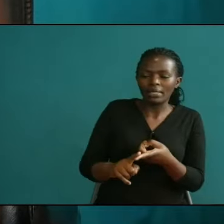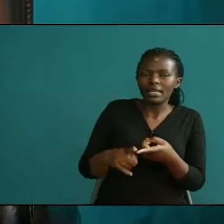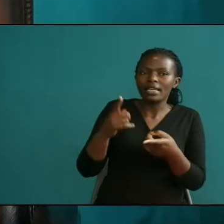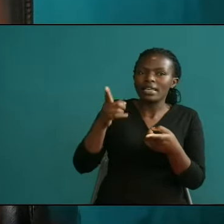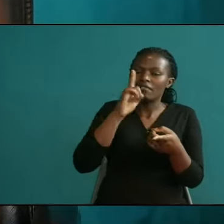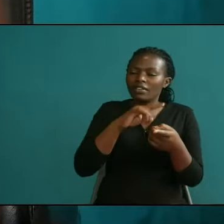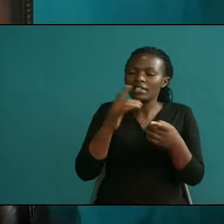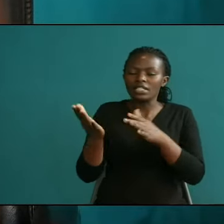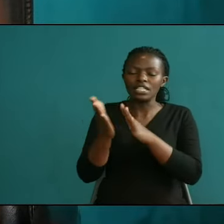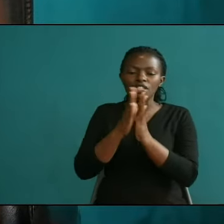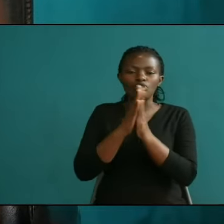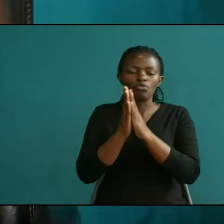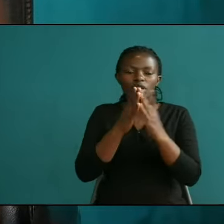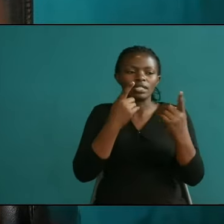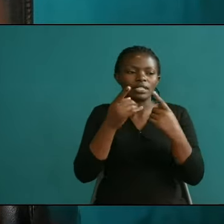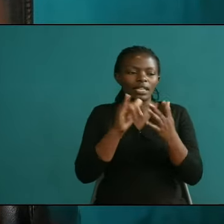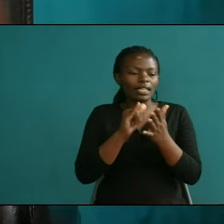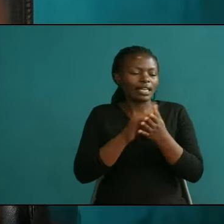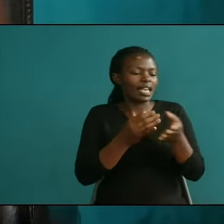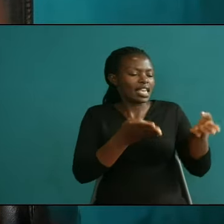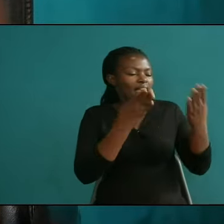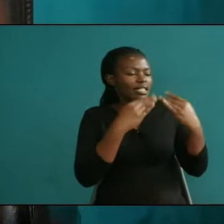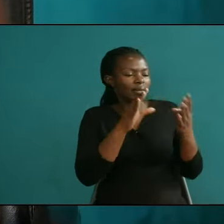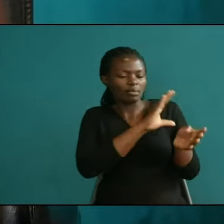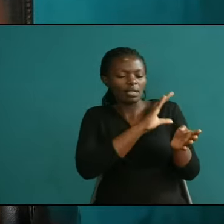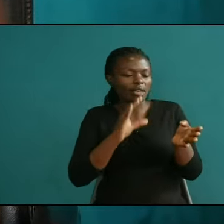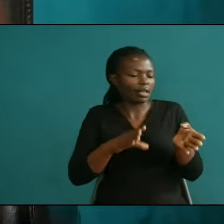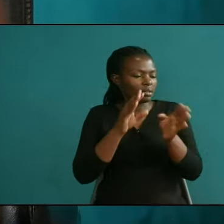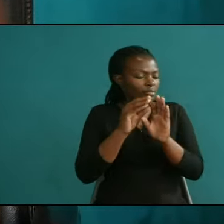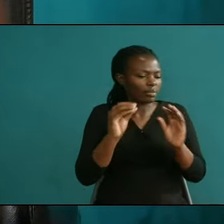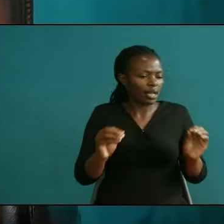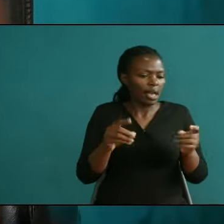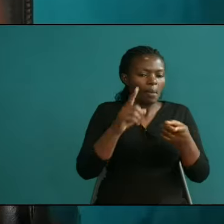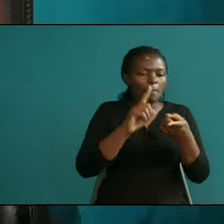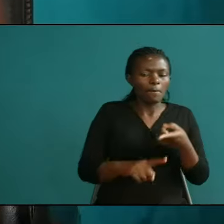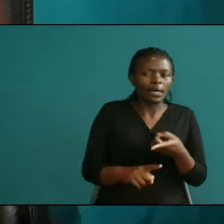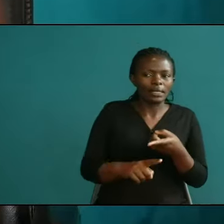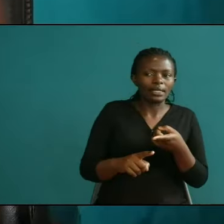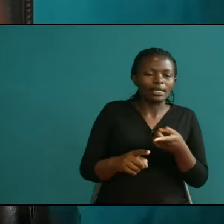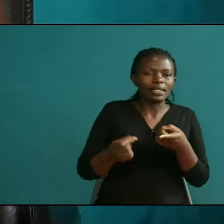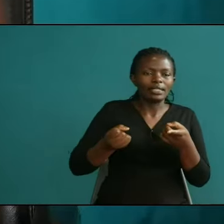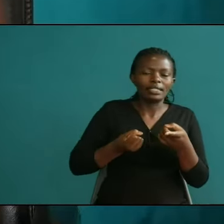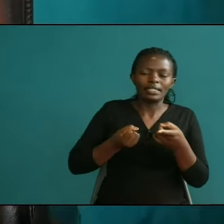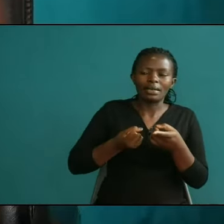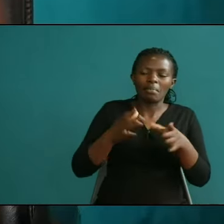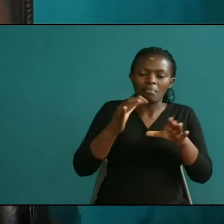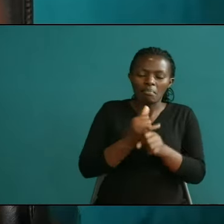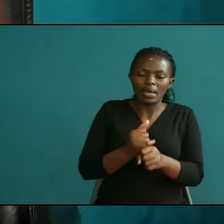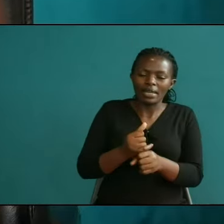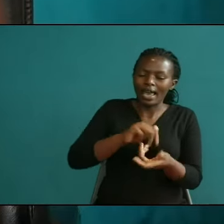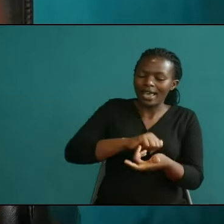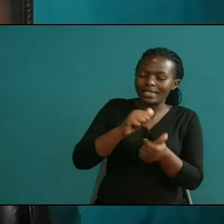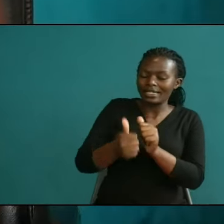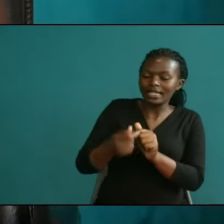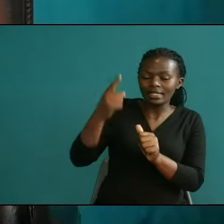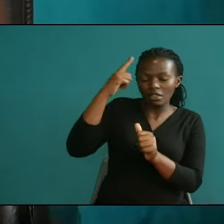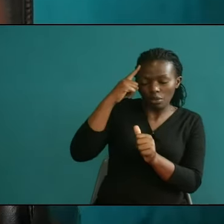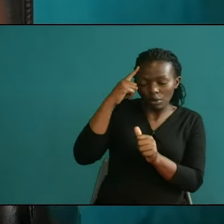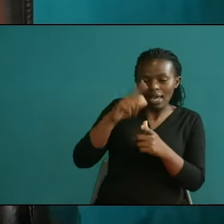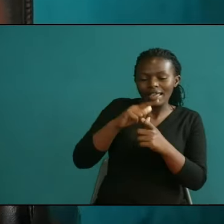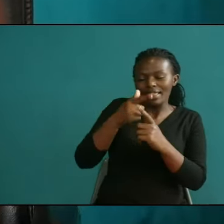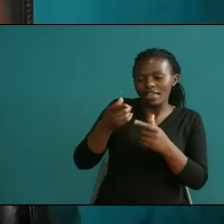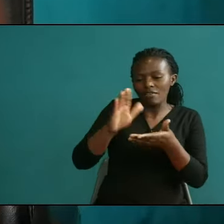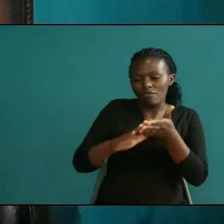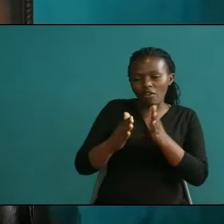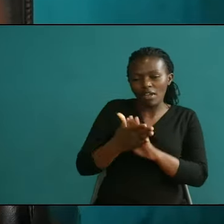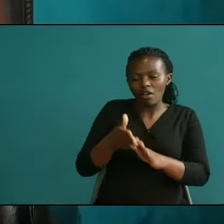unfinished. He hasn't yet accepted Christ, but just as Christ died for us, regardless of our actions of acceptance, so Ruth forgave him